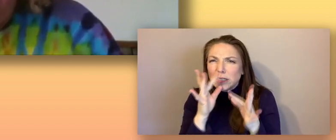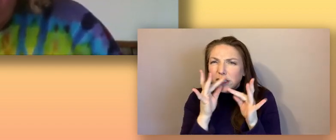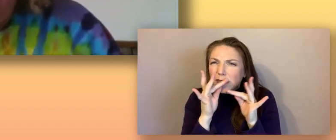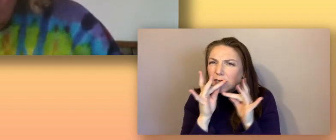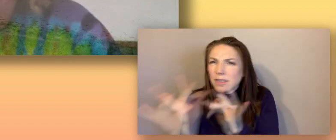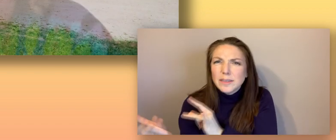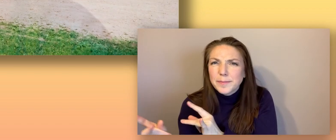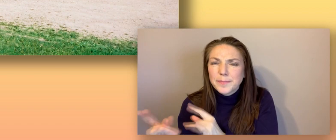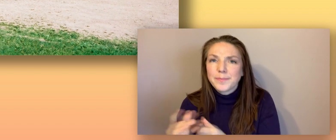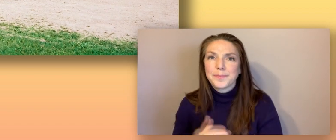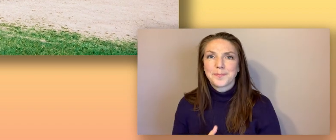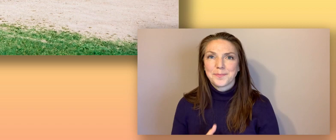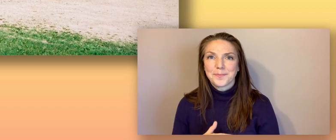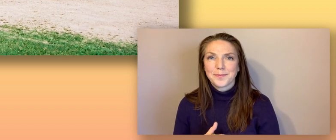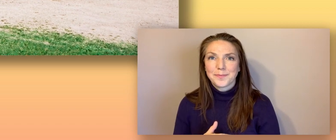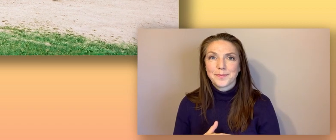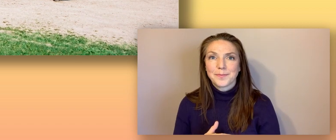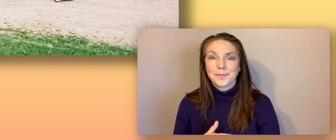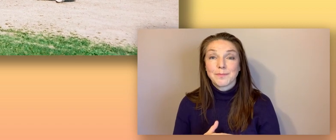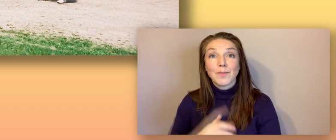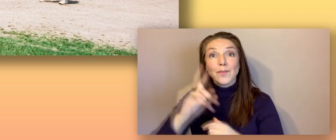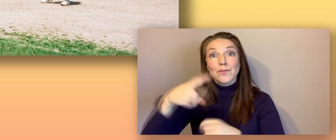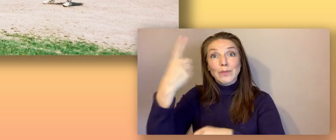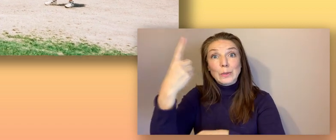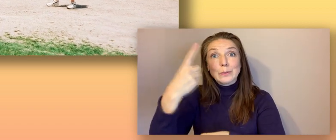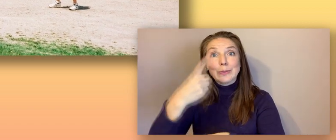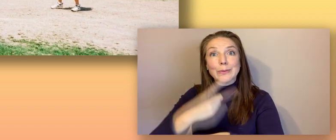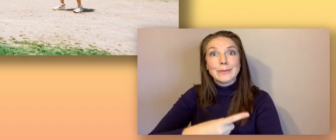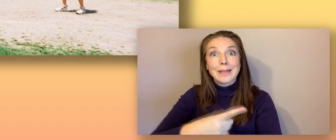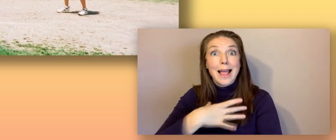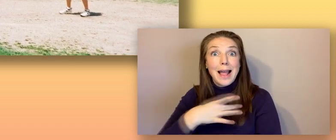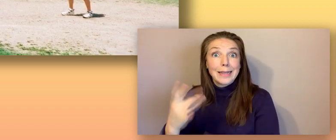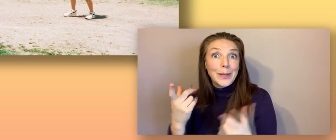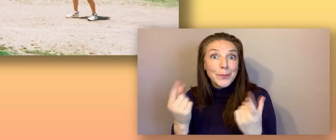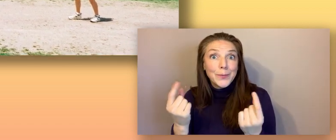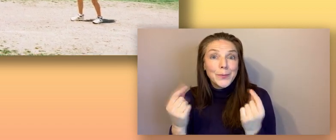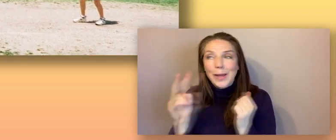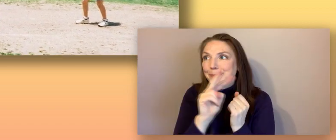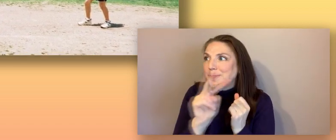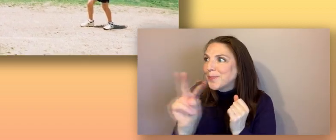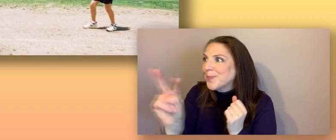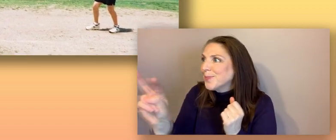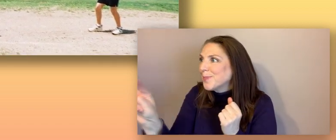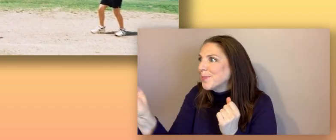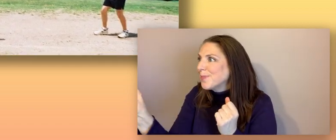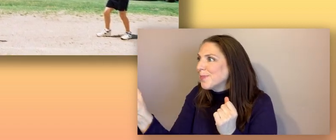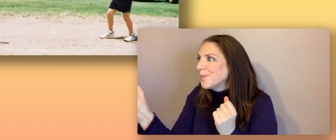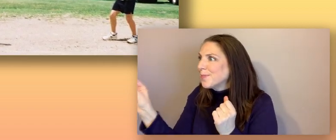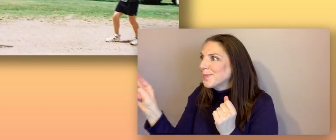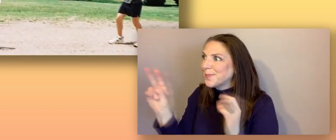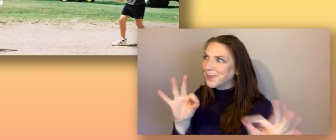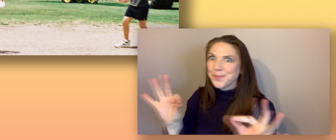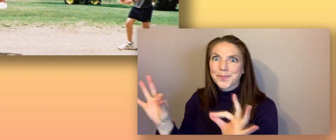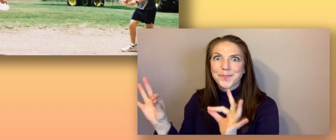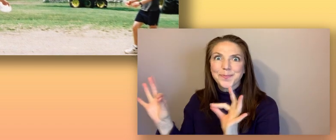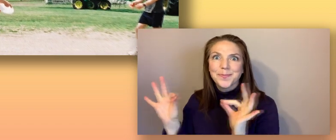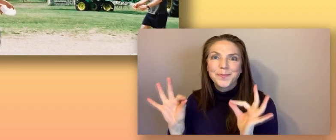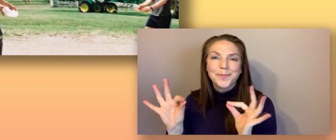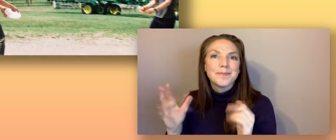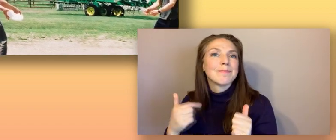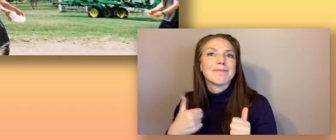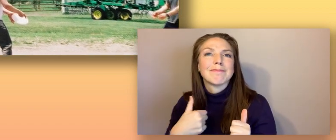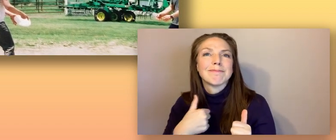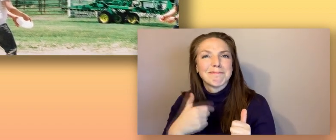good. Well, on my first day, I would go outside and just look it all over, make sure it was all still there.